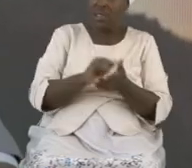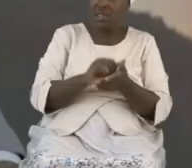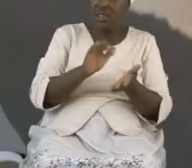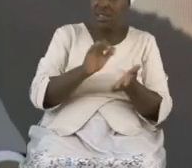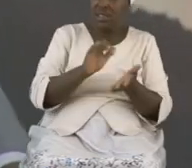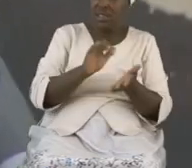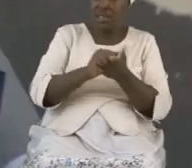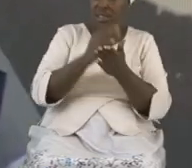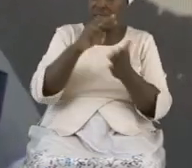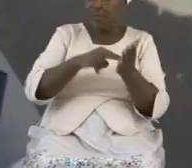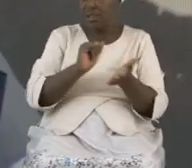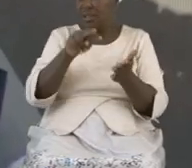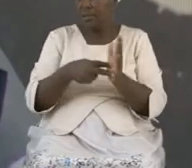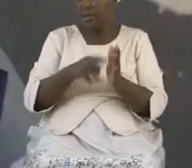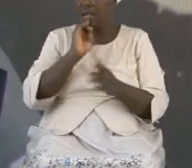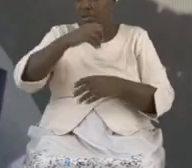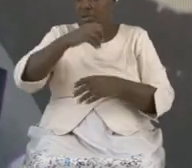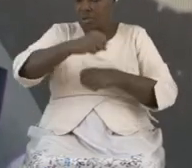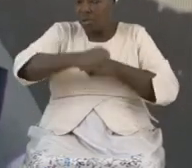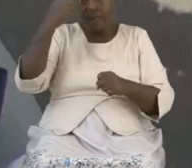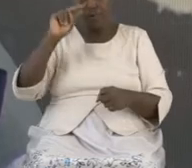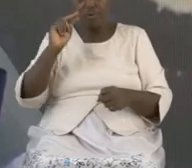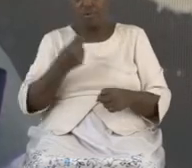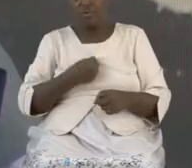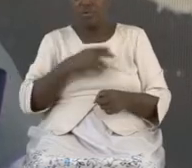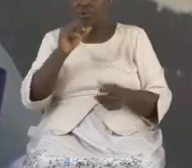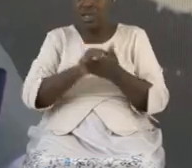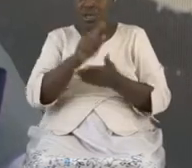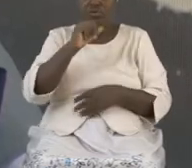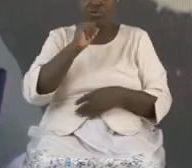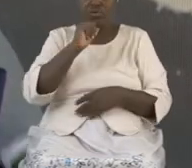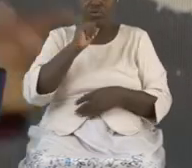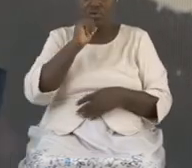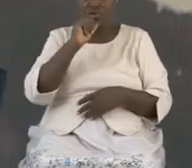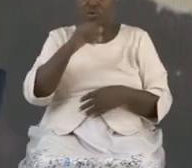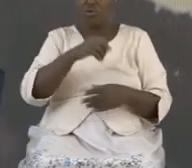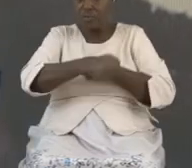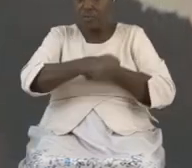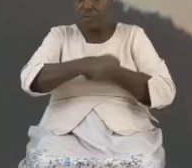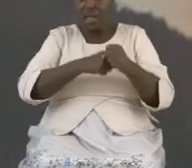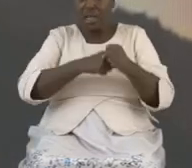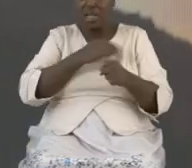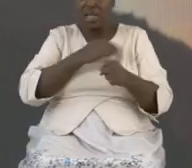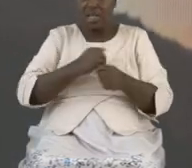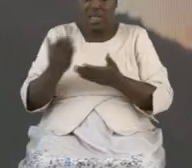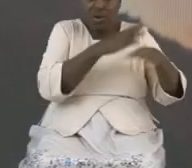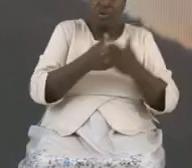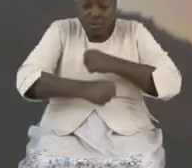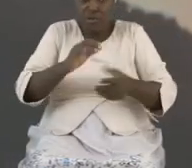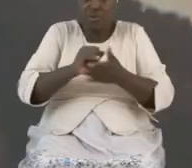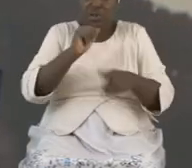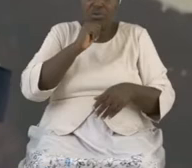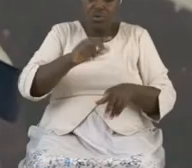purpose. He suffered already, you shouldn't suffer. He bore the punishment already, you shouldn't bear the punishment.